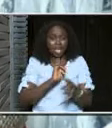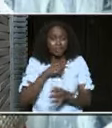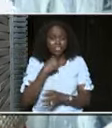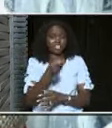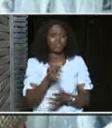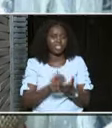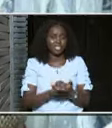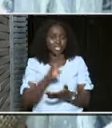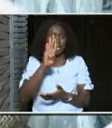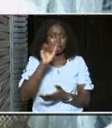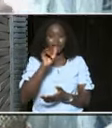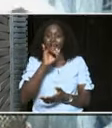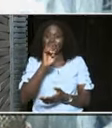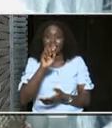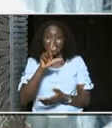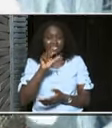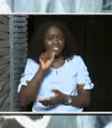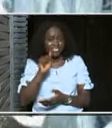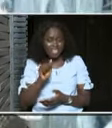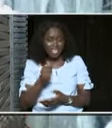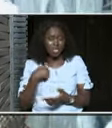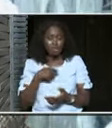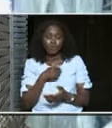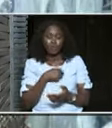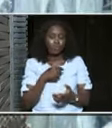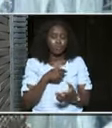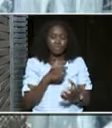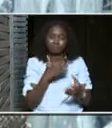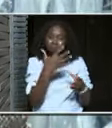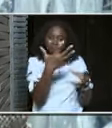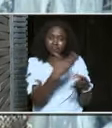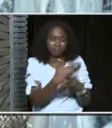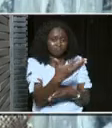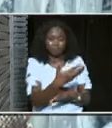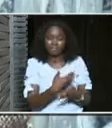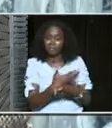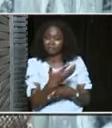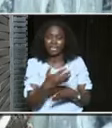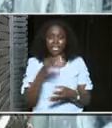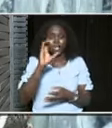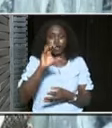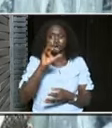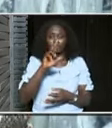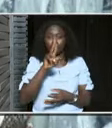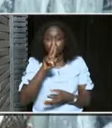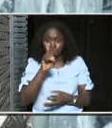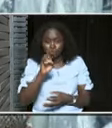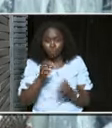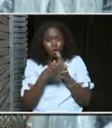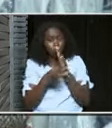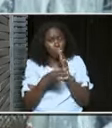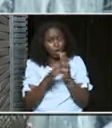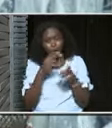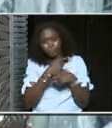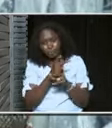that Bayelsa actually we patronize this crude oil product. Instead of we patronize this crude